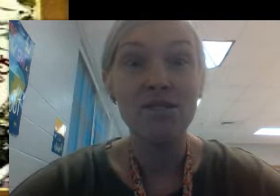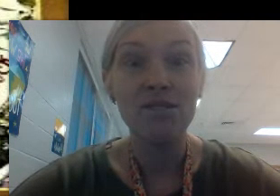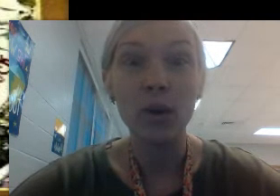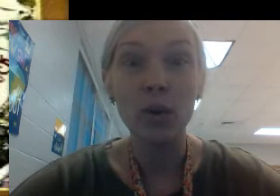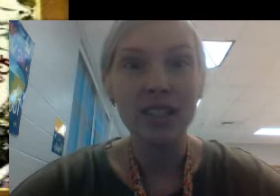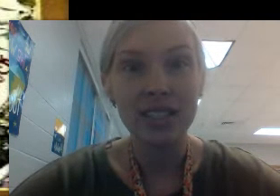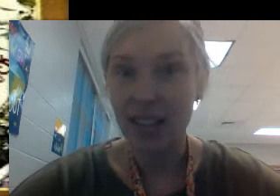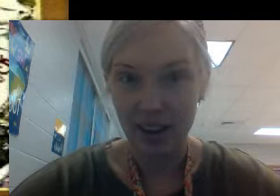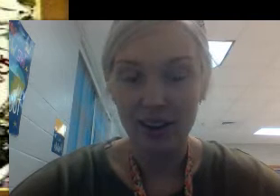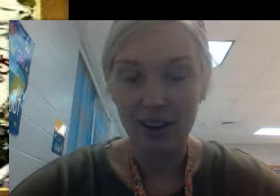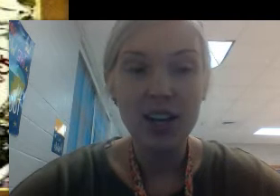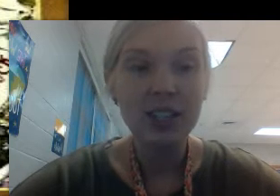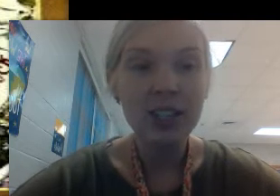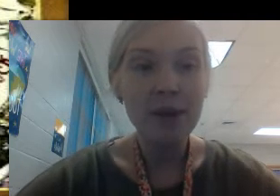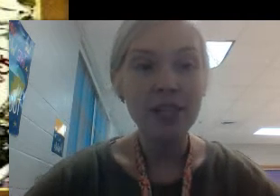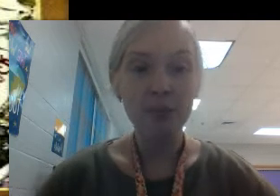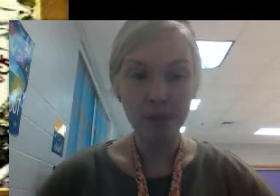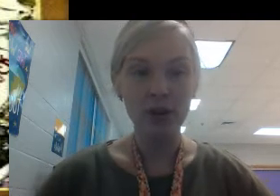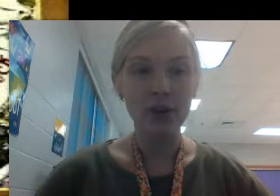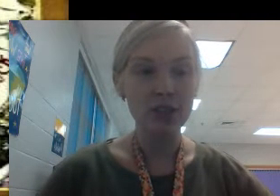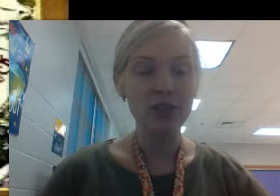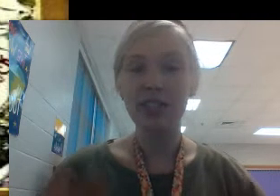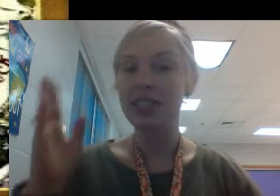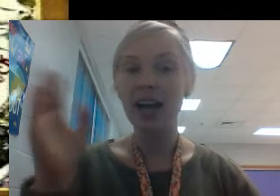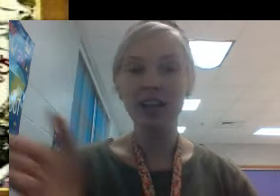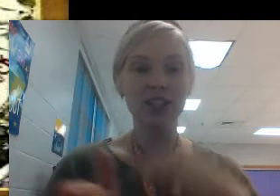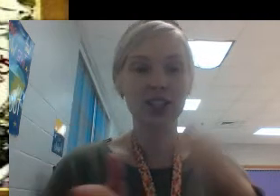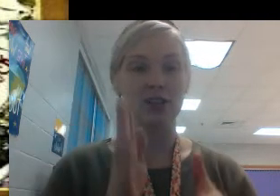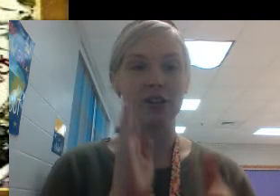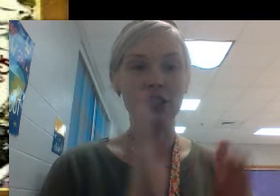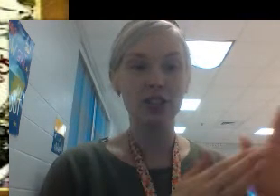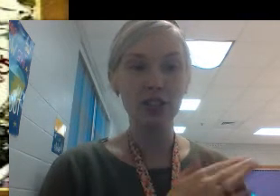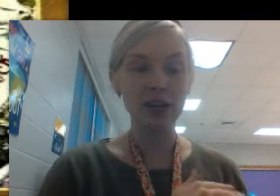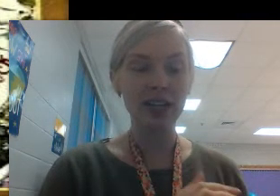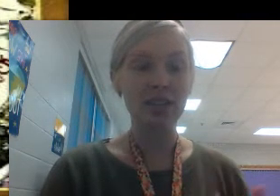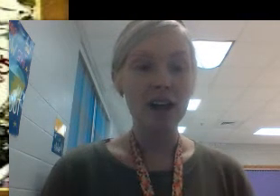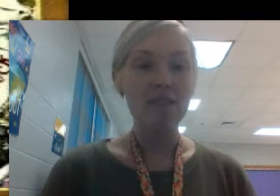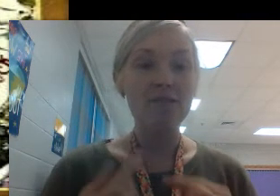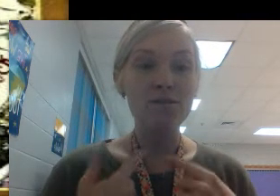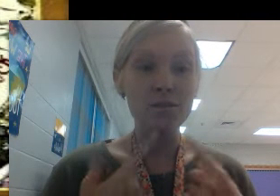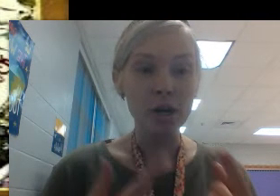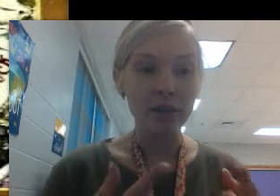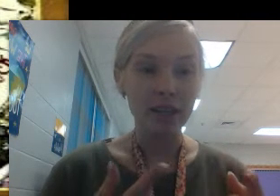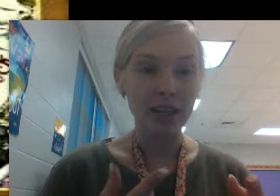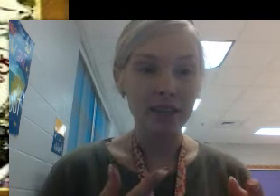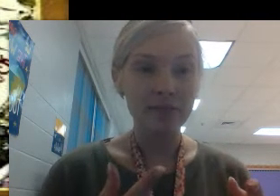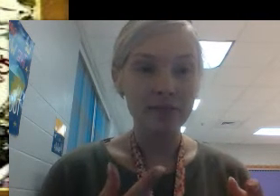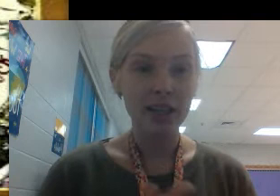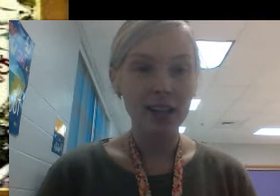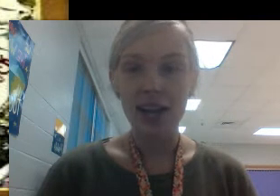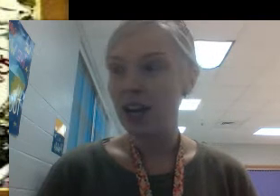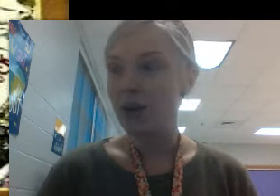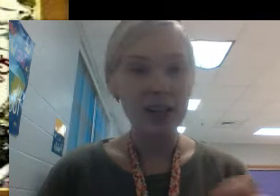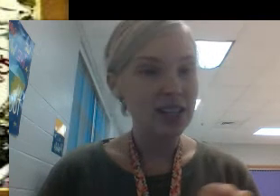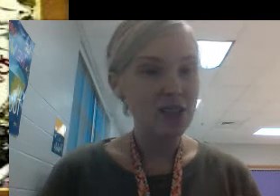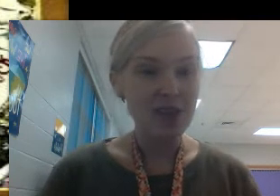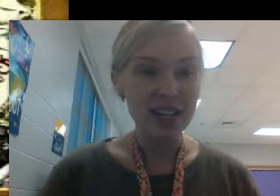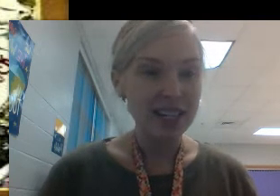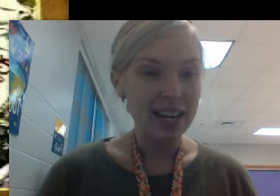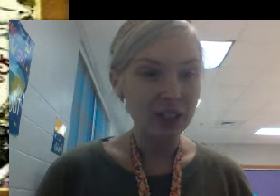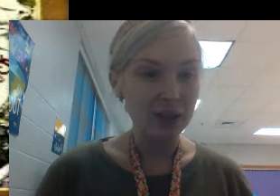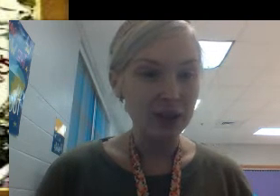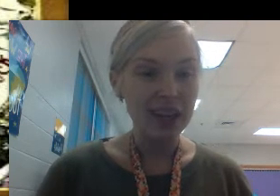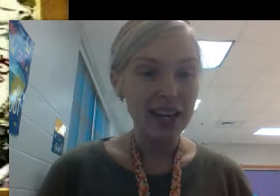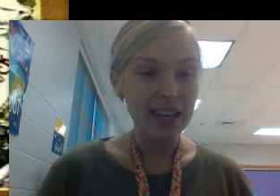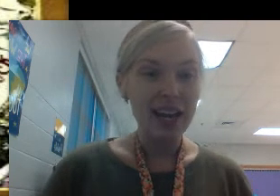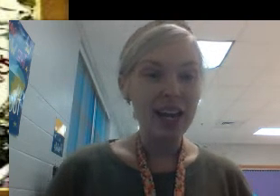a folk tale. So that means people used to tell each other these stories verbally. It wasn't a written